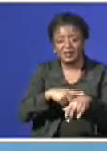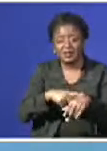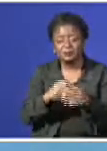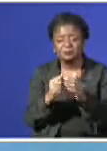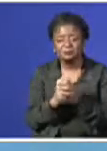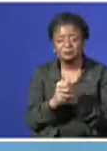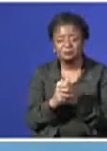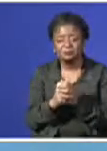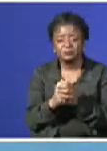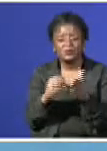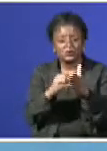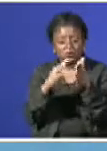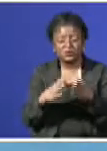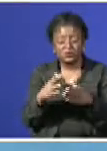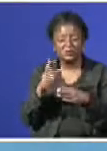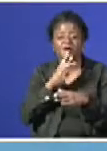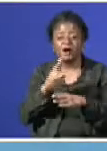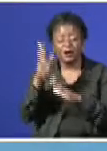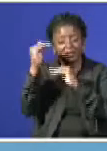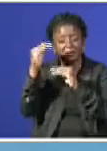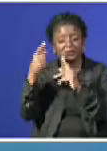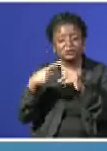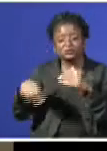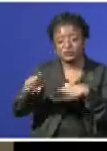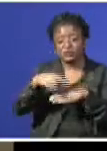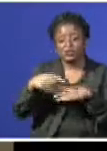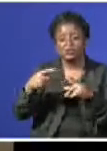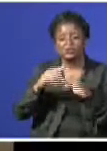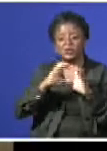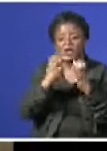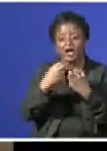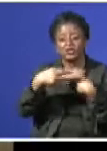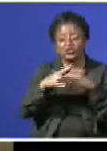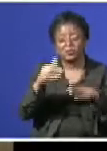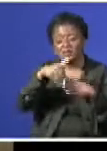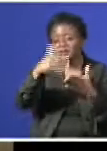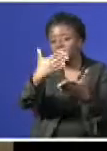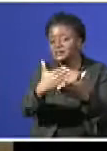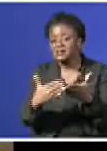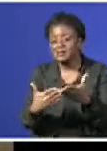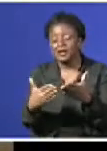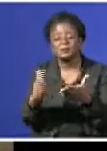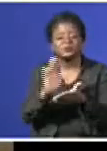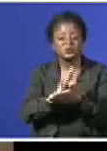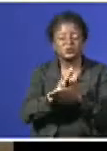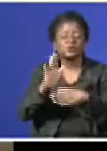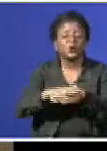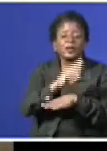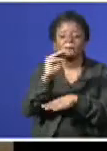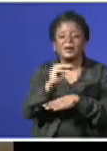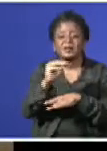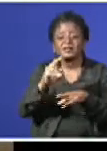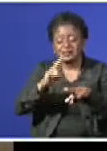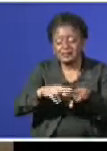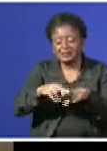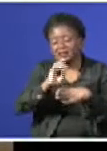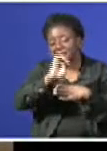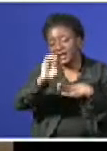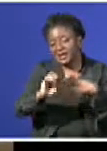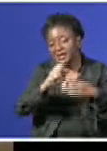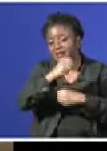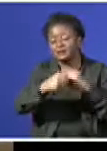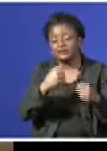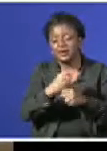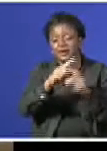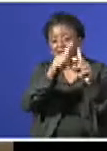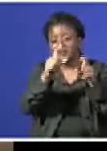comply. Students are expected to return to the classroom in some schools on Monday to sit end-of-year exams. Taylor said